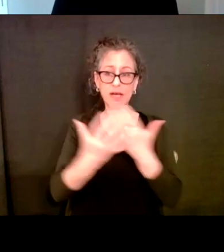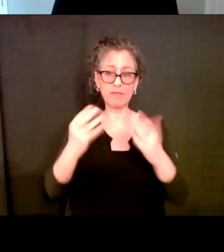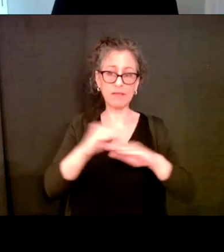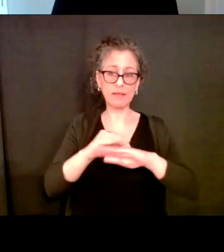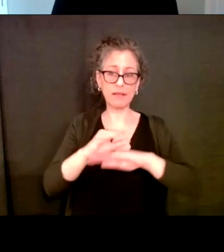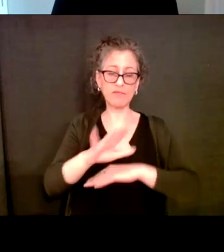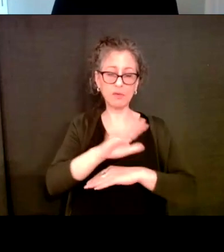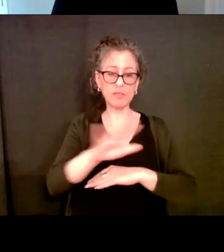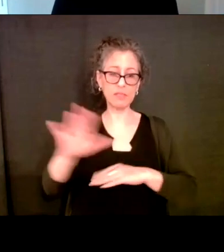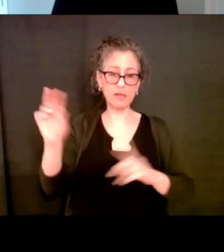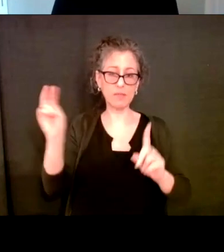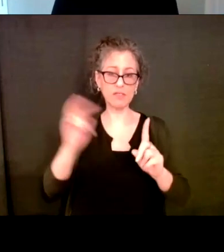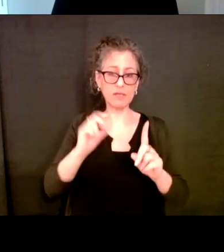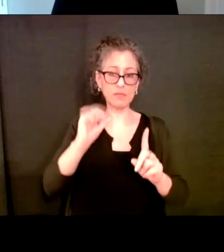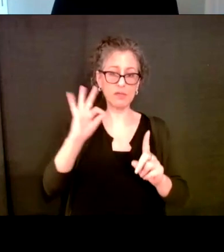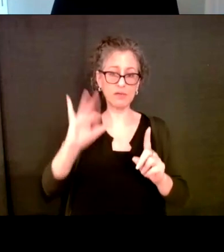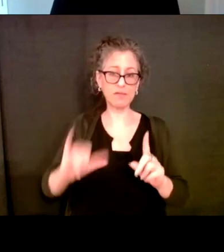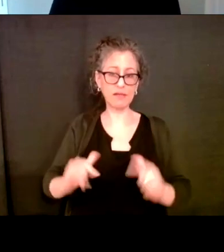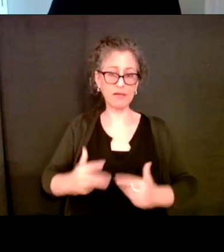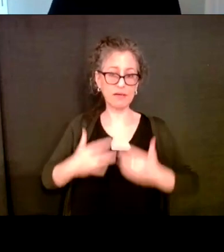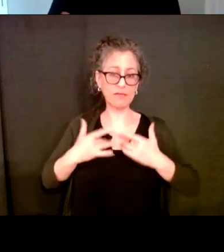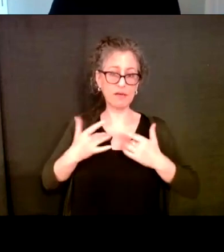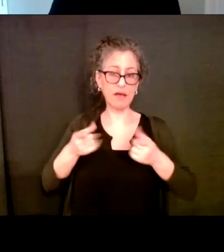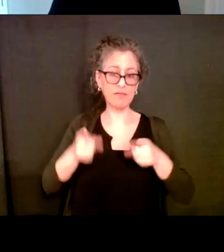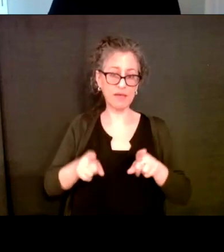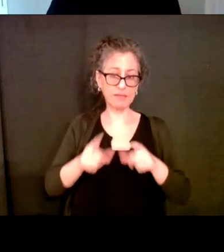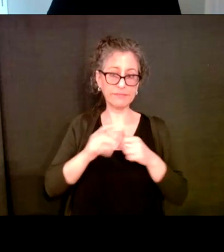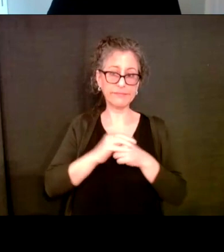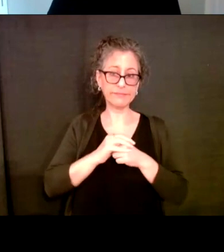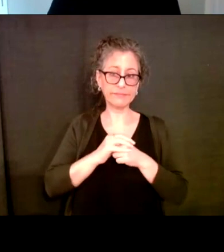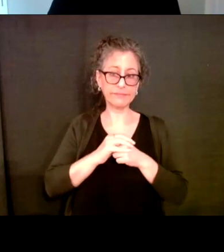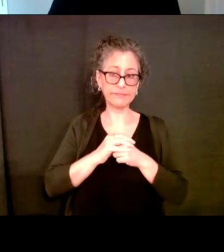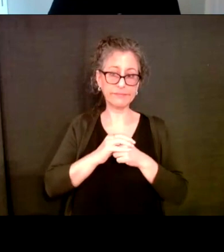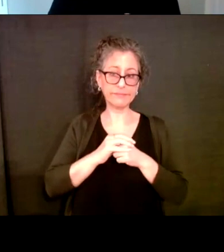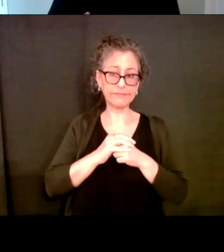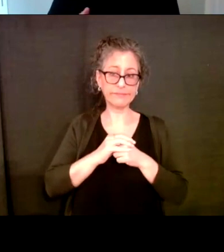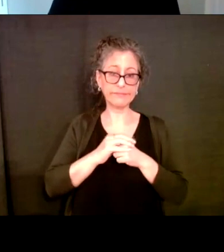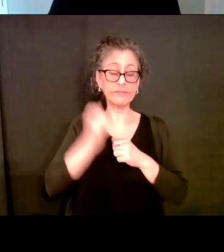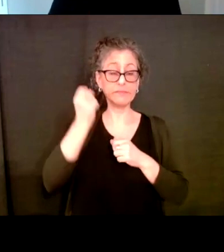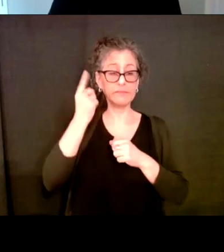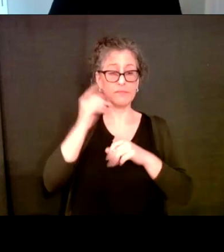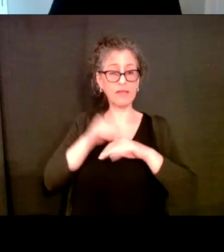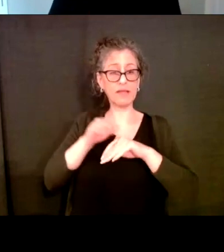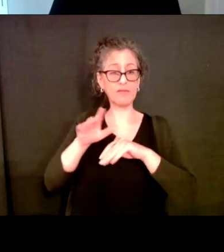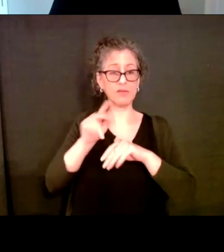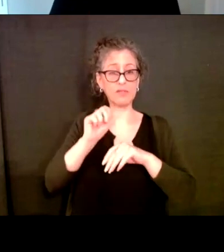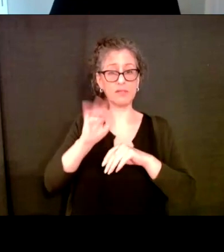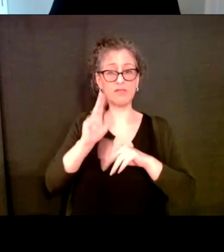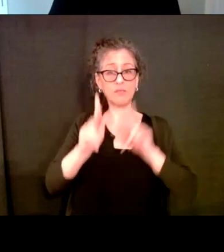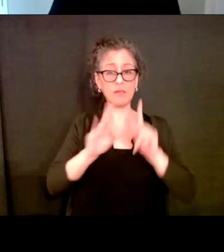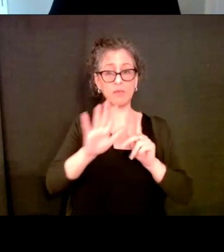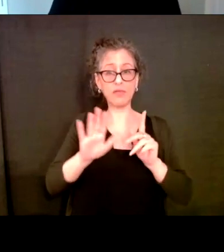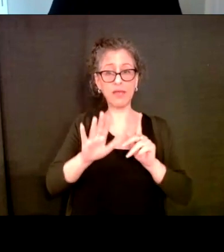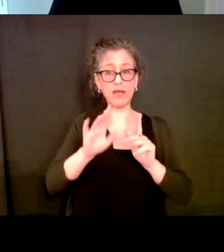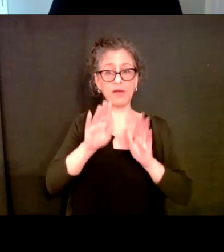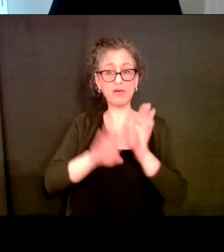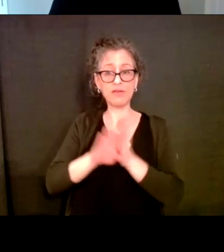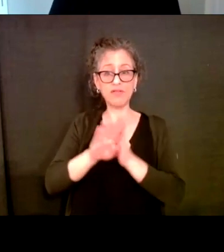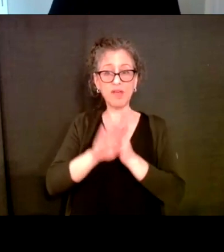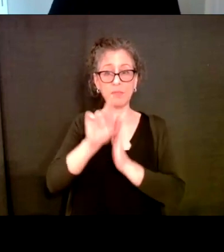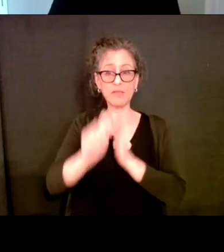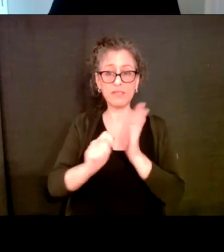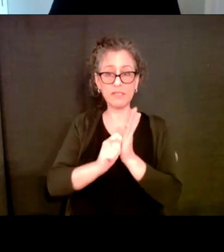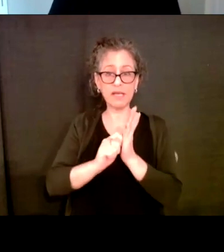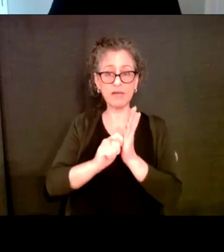their perception of the event. Keep in mind the influence of people's developmental stage, their